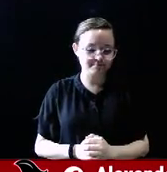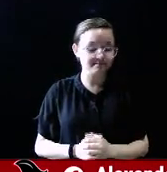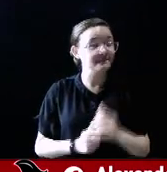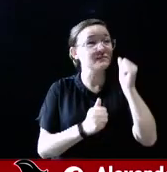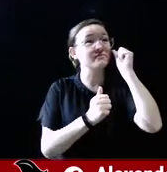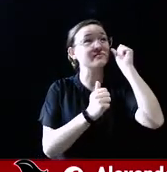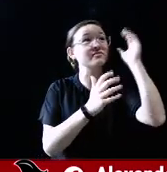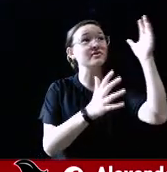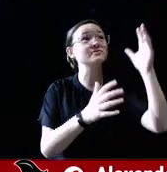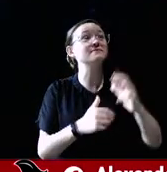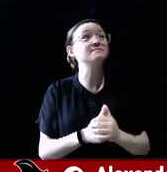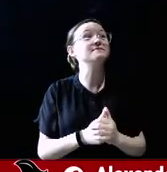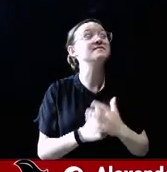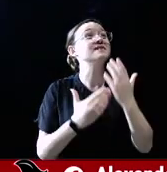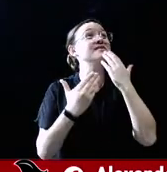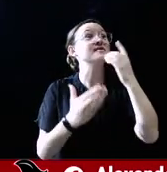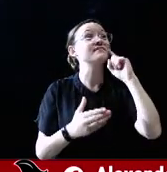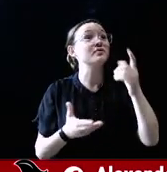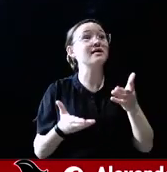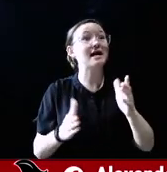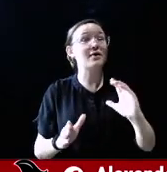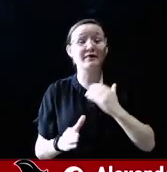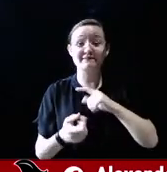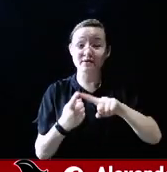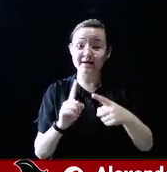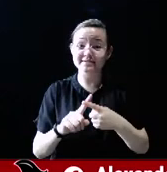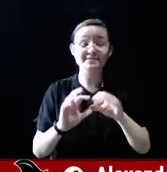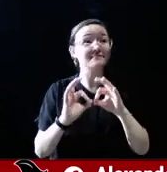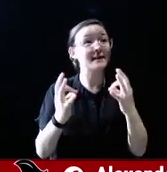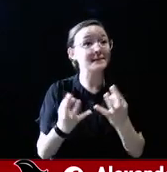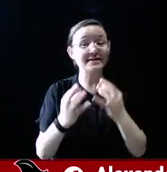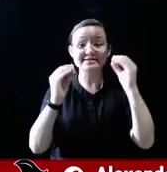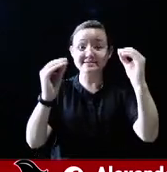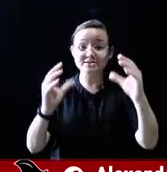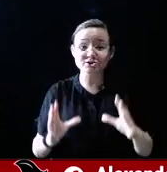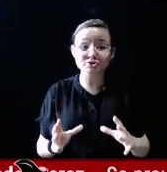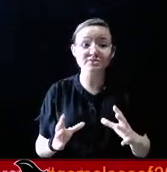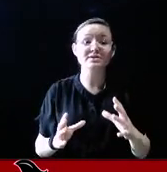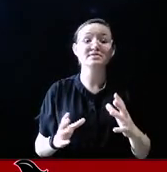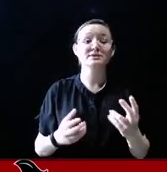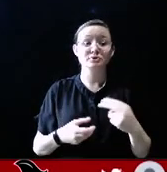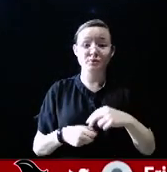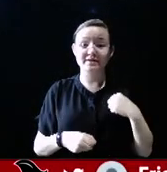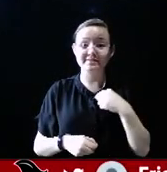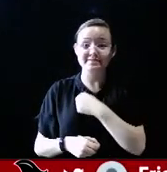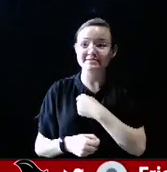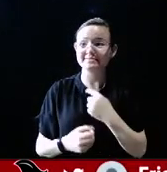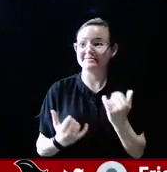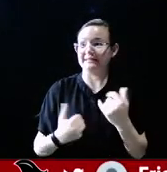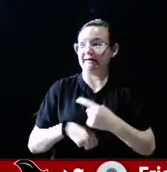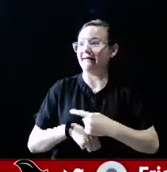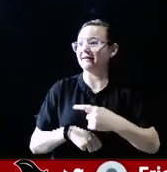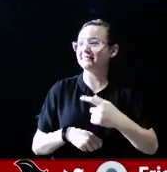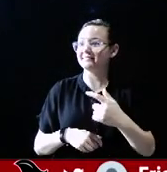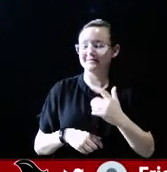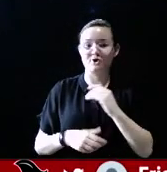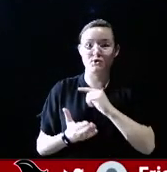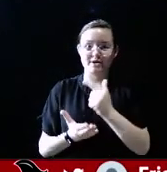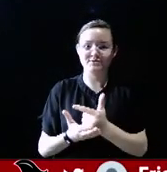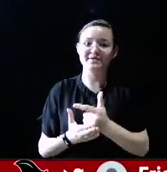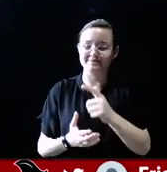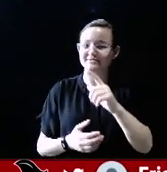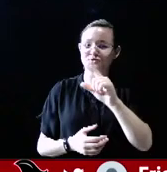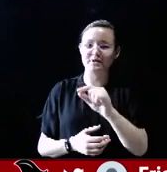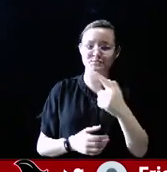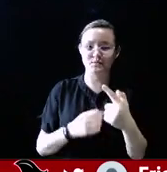Dear Heavenly Father, thank you for allowing our friends, family, and teachers to join us in this bittersweet moment for the class of 2021.